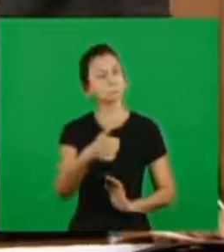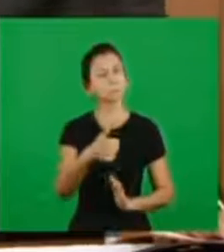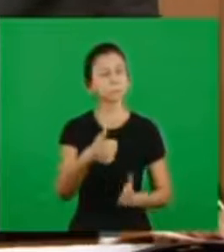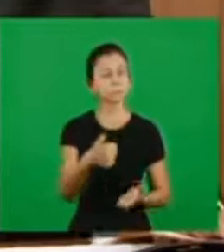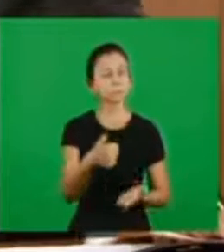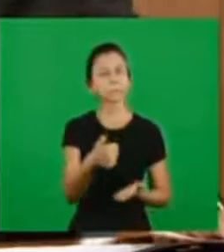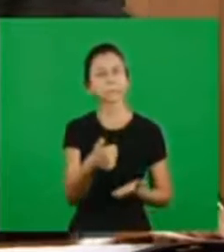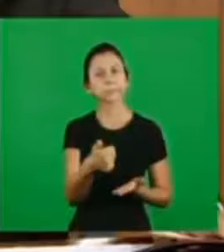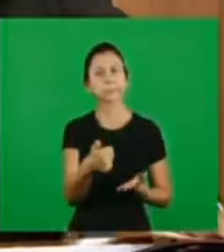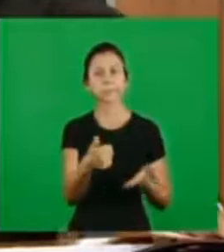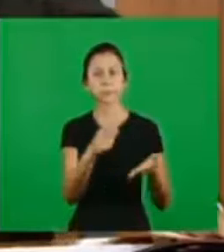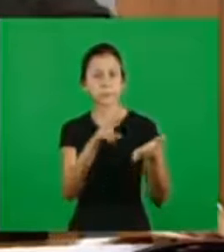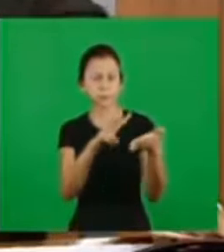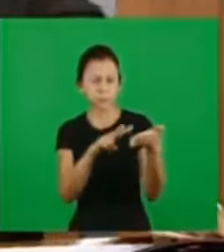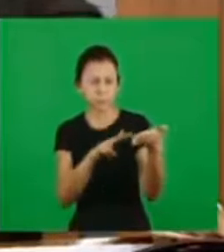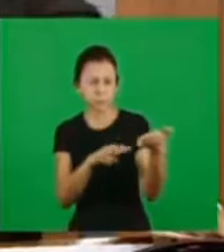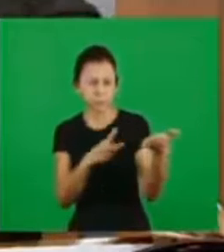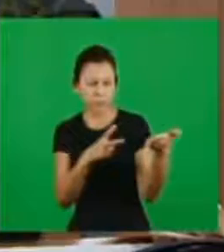Revelations,